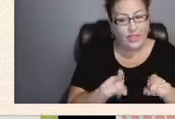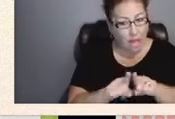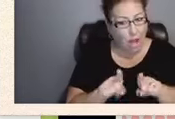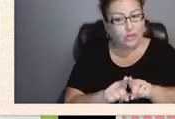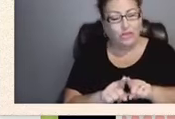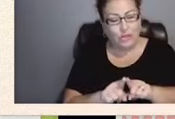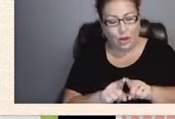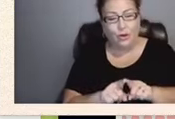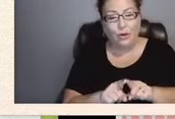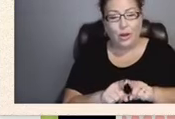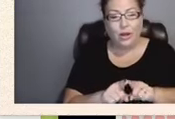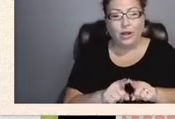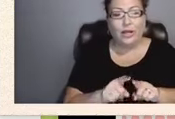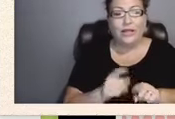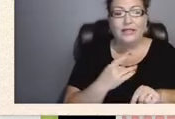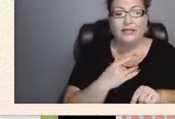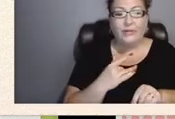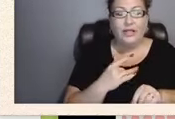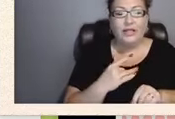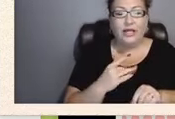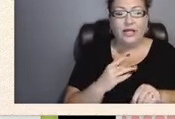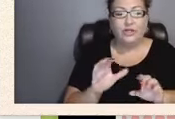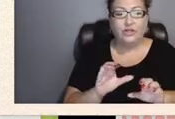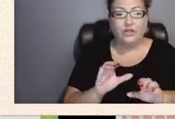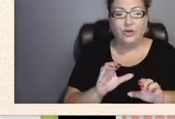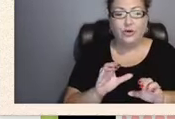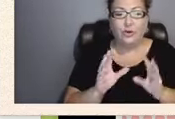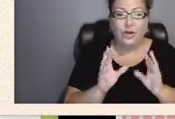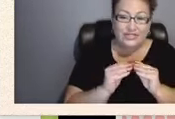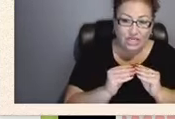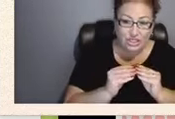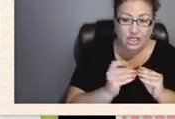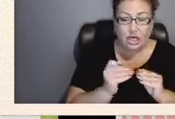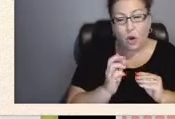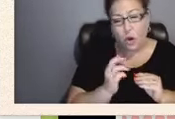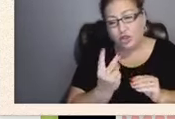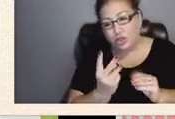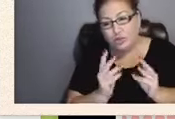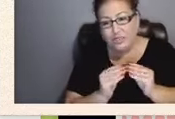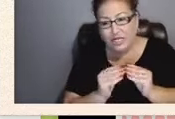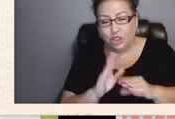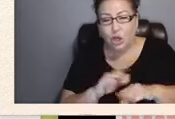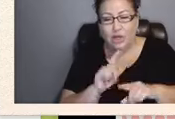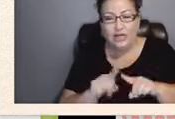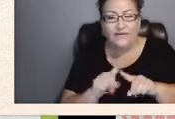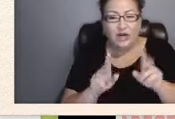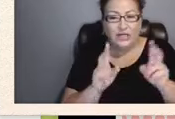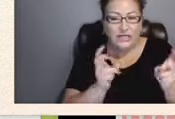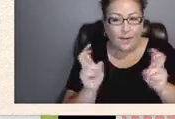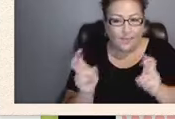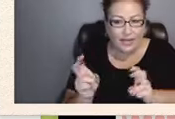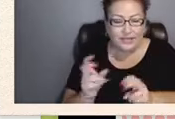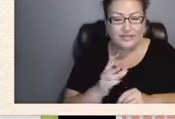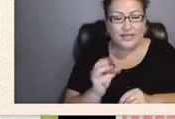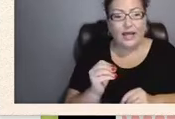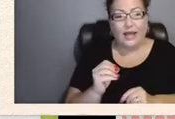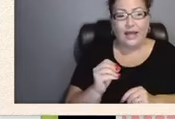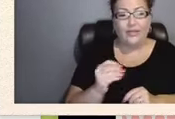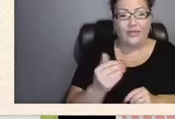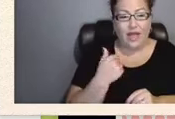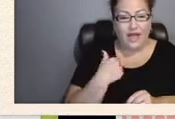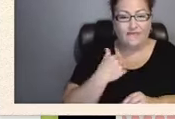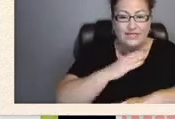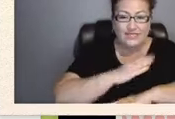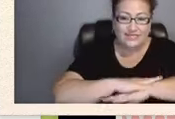contribute usually with a session or two on different topics, and they have a table in